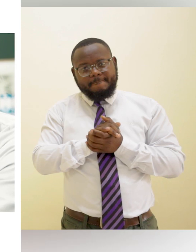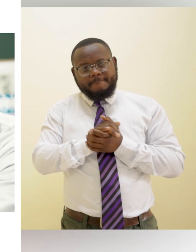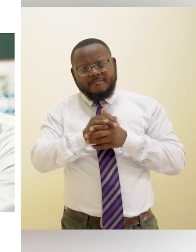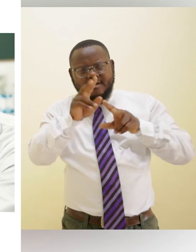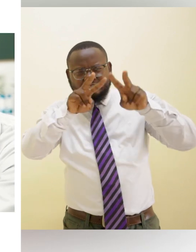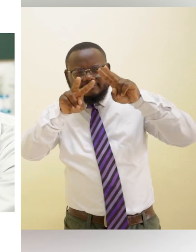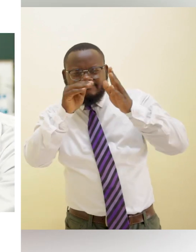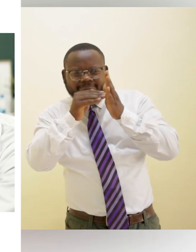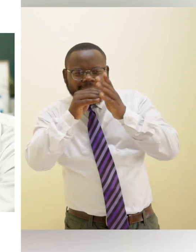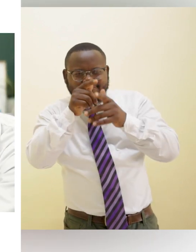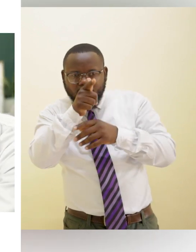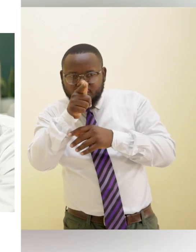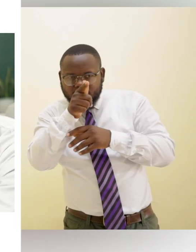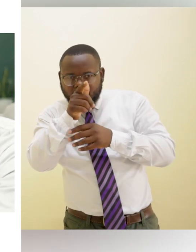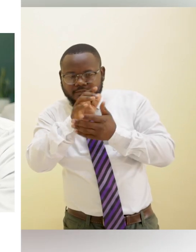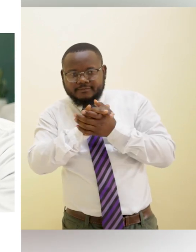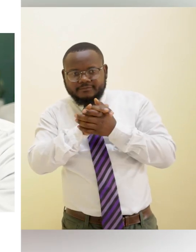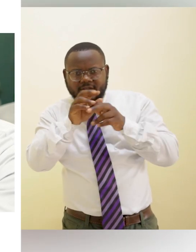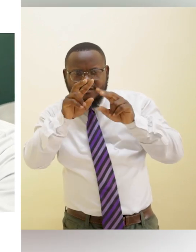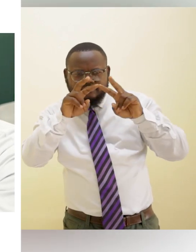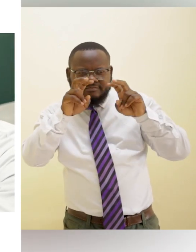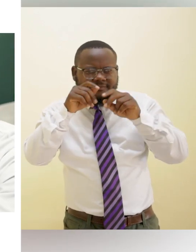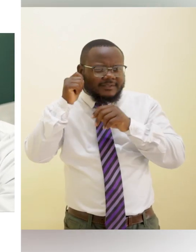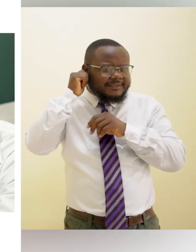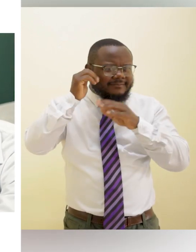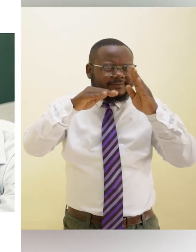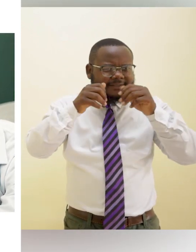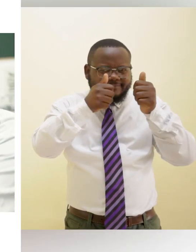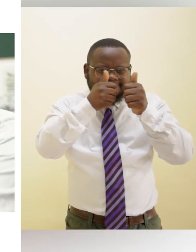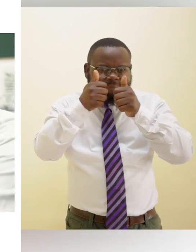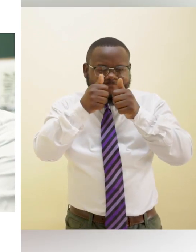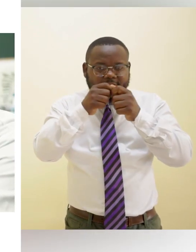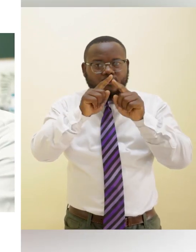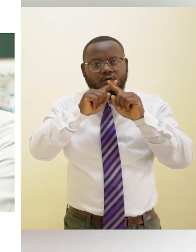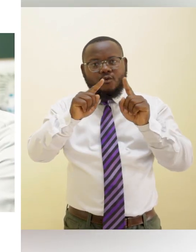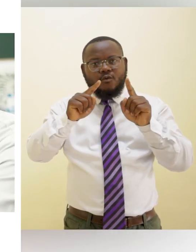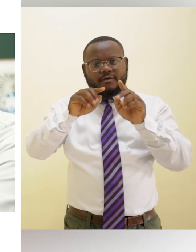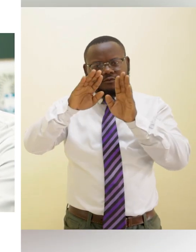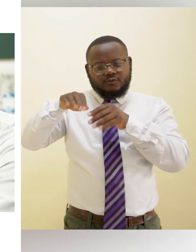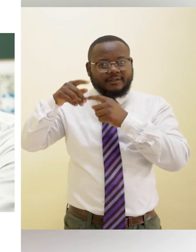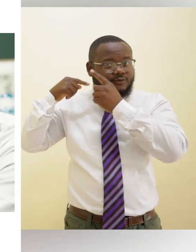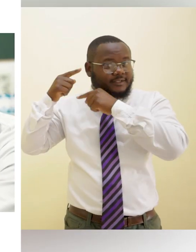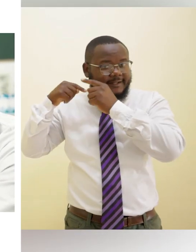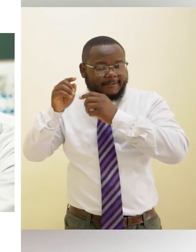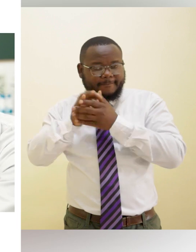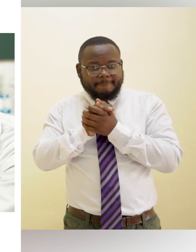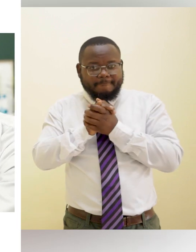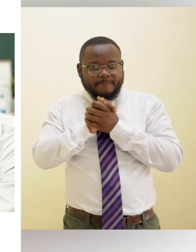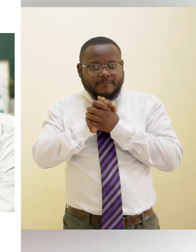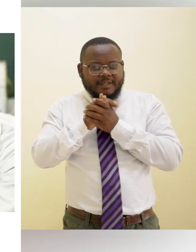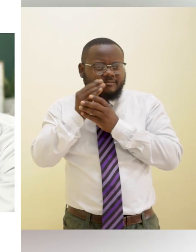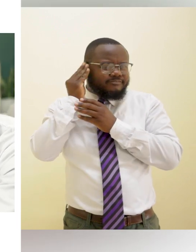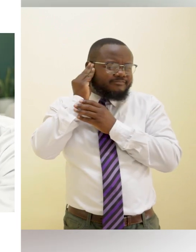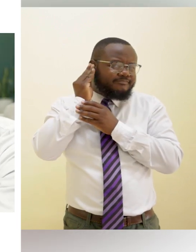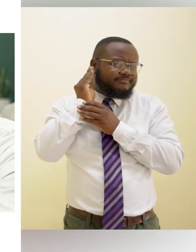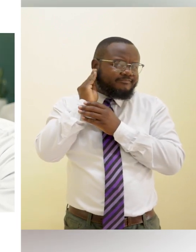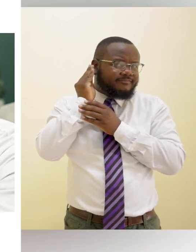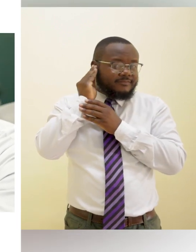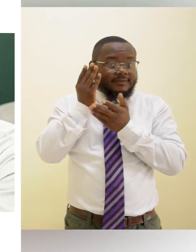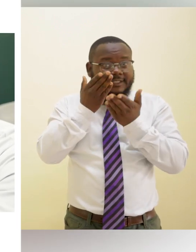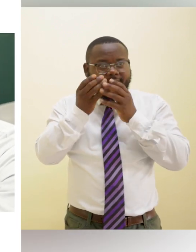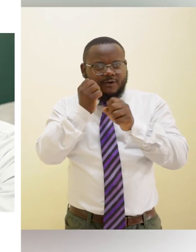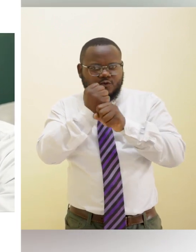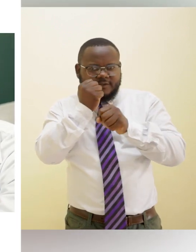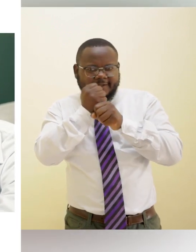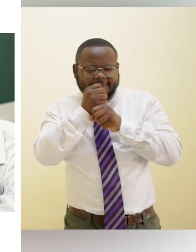Re-examine the ear with otoscope. Look for drum integrity and residual wax. Dry the ear gently with a towel or use a